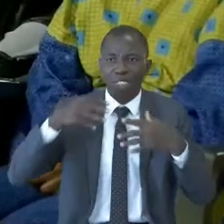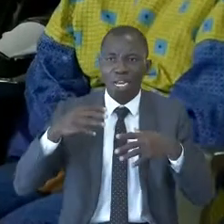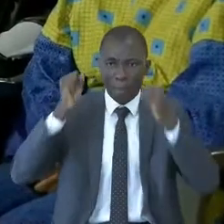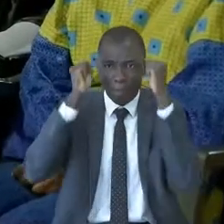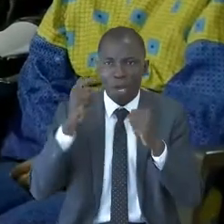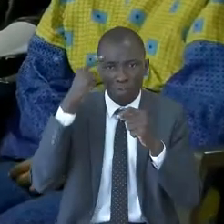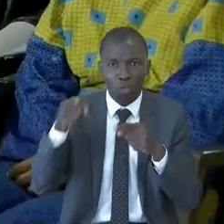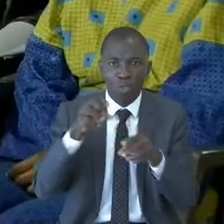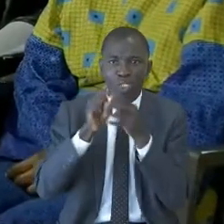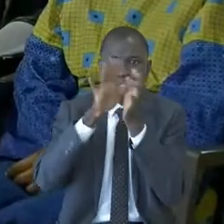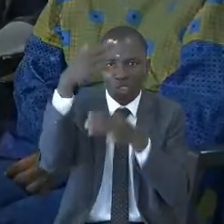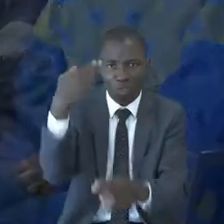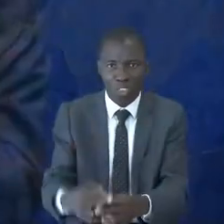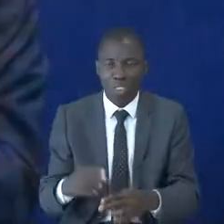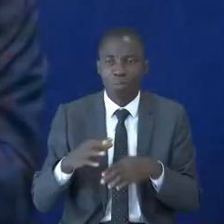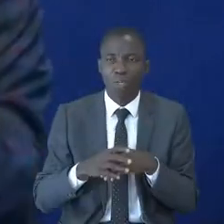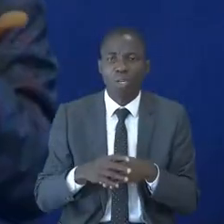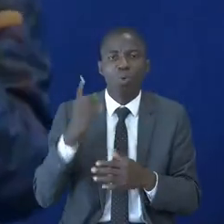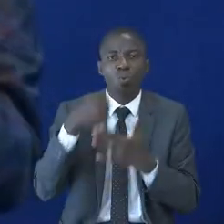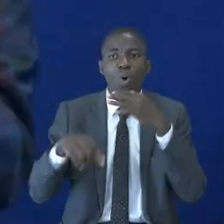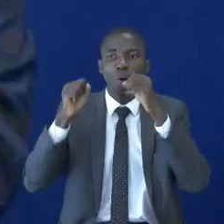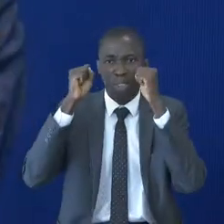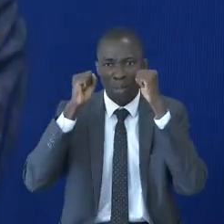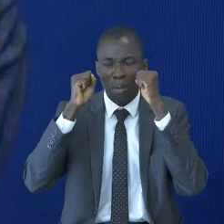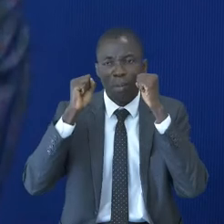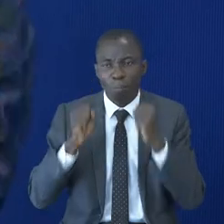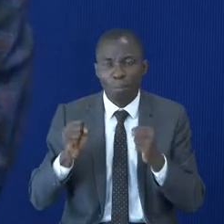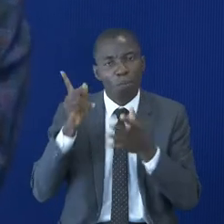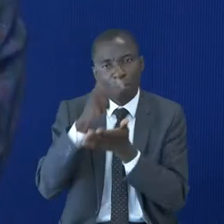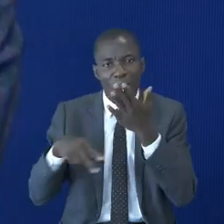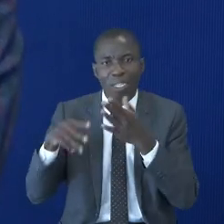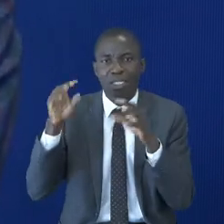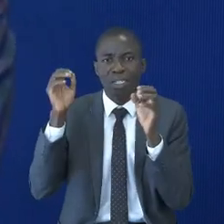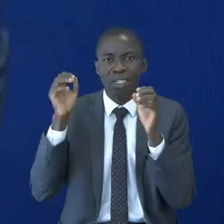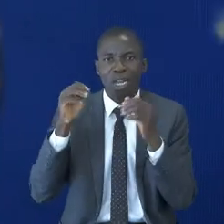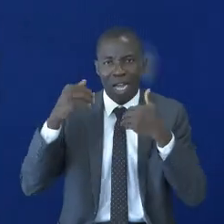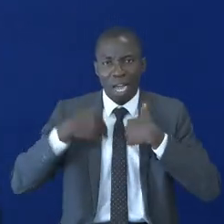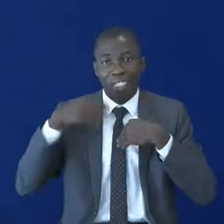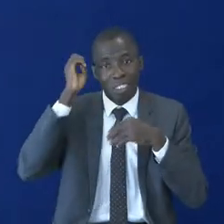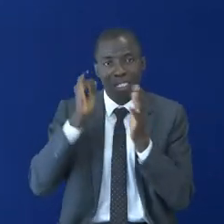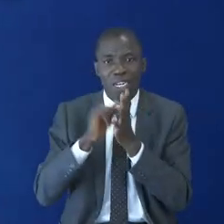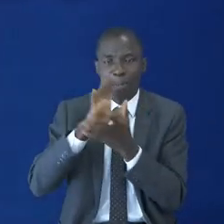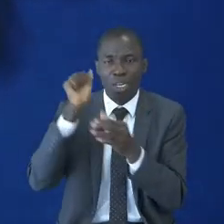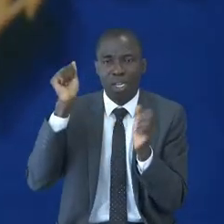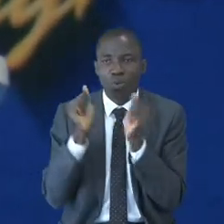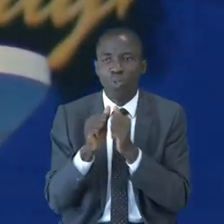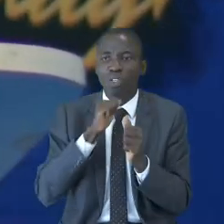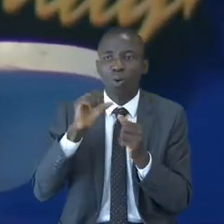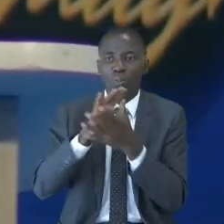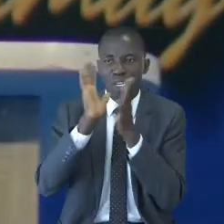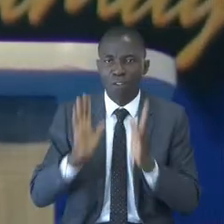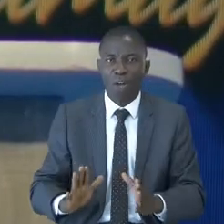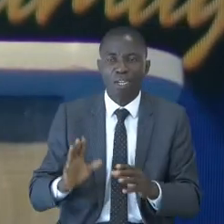What part as he that believeth with an infidel? Verse 16,